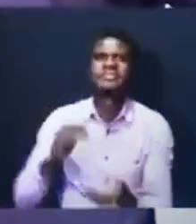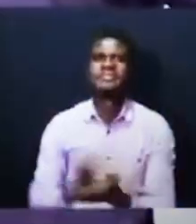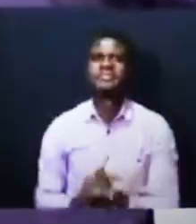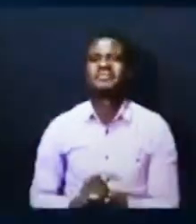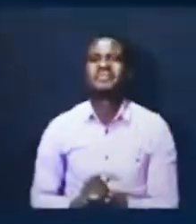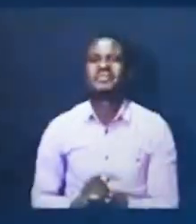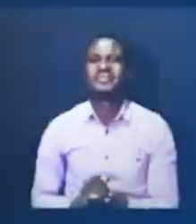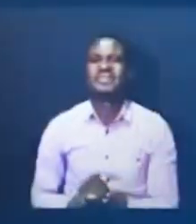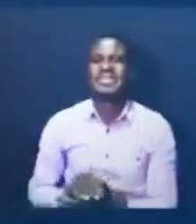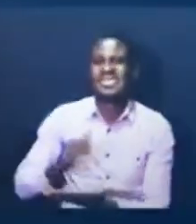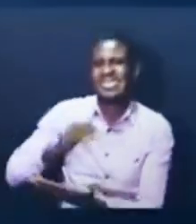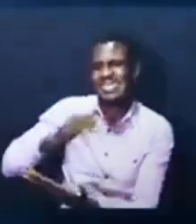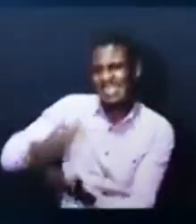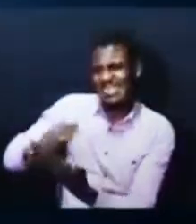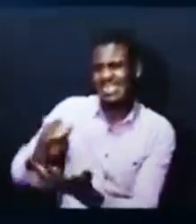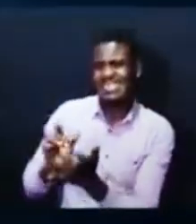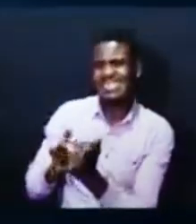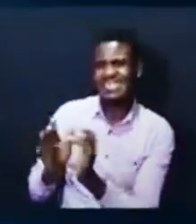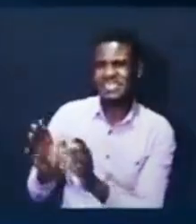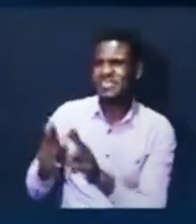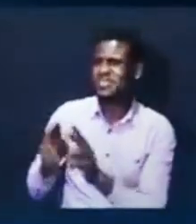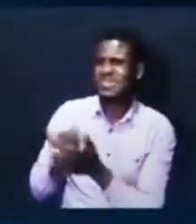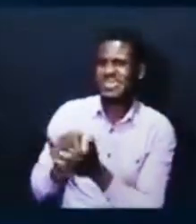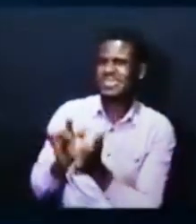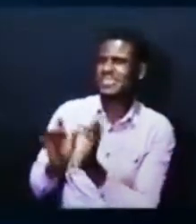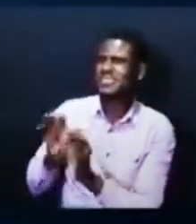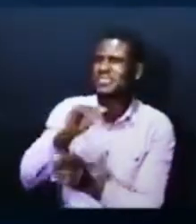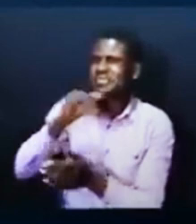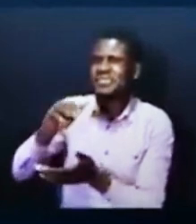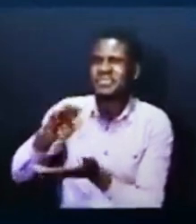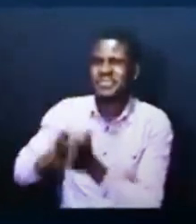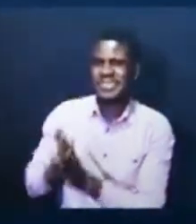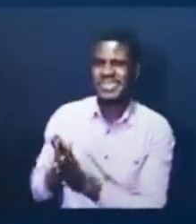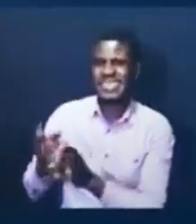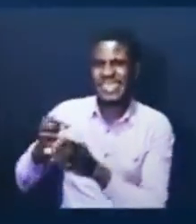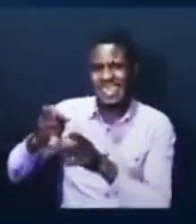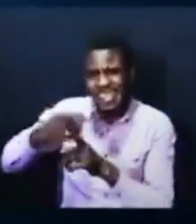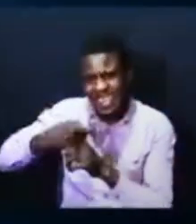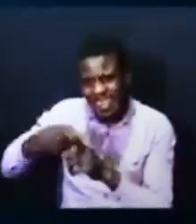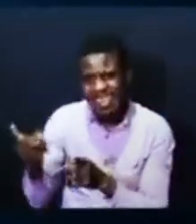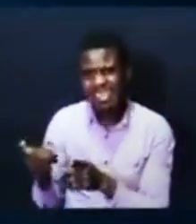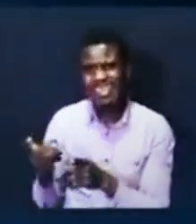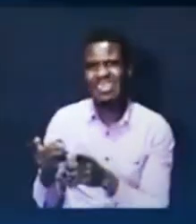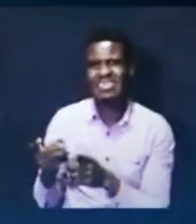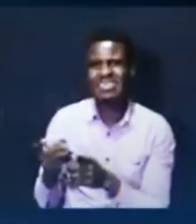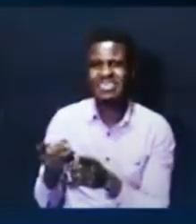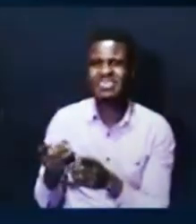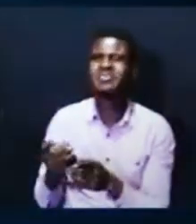Prevent him from being hurt. Stand in and take the blow.